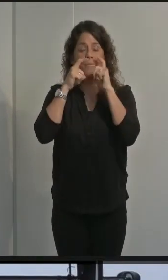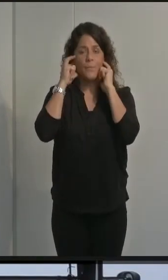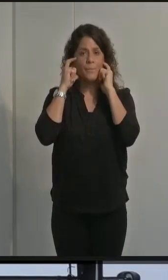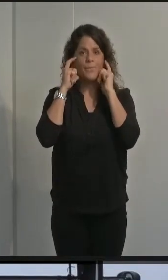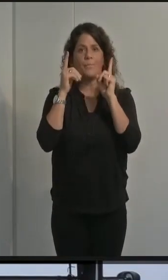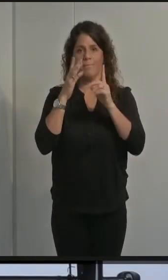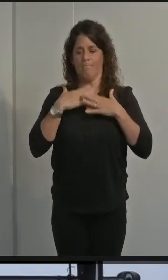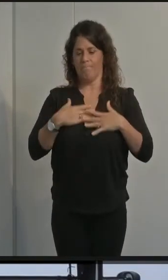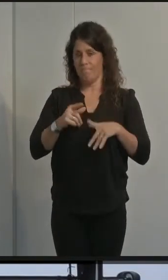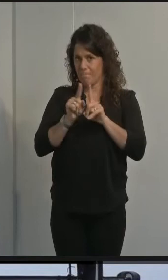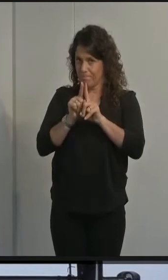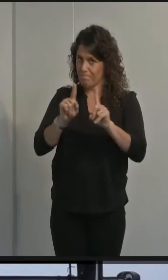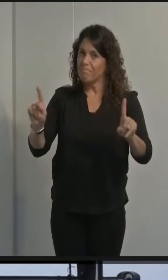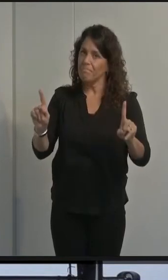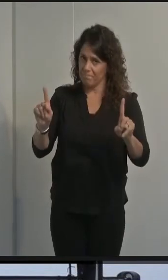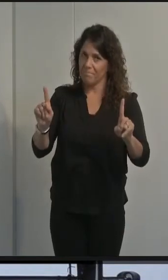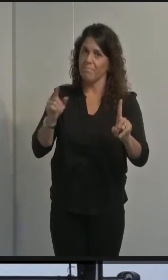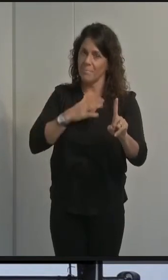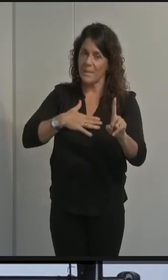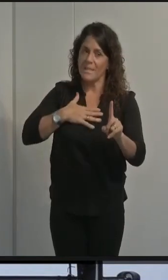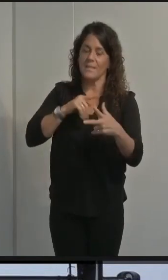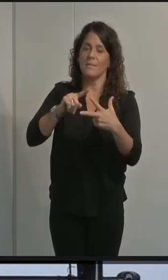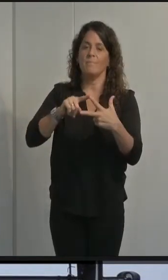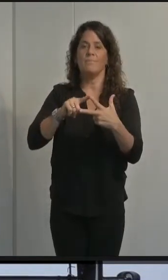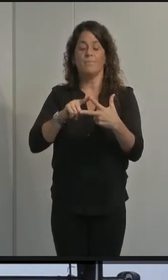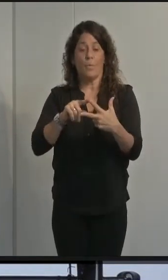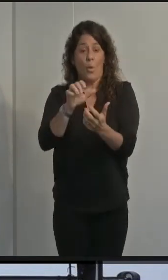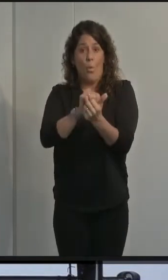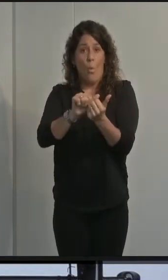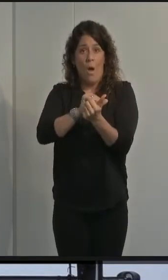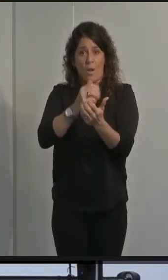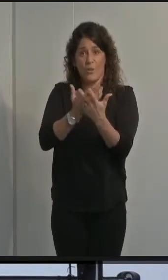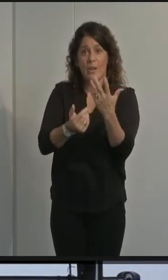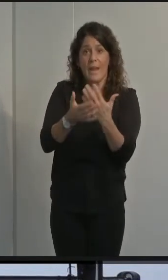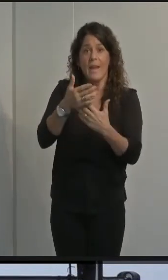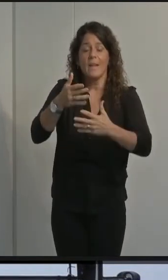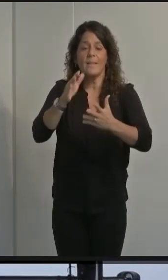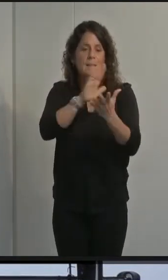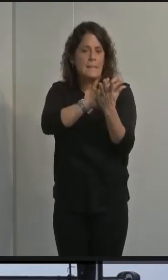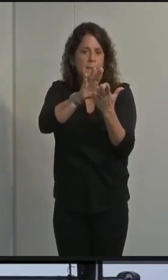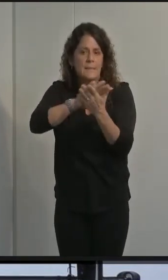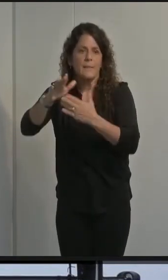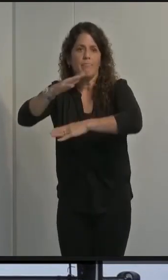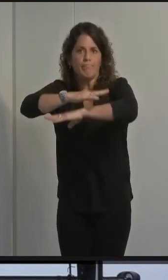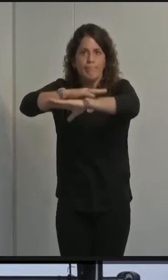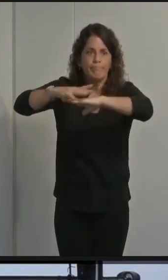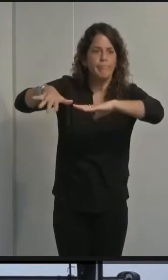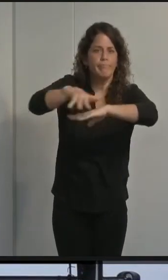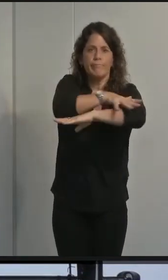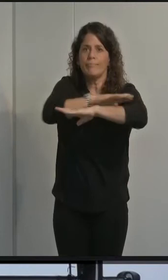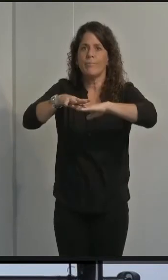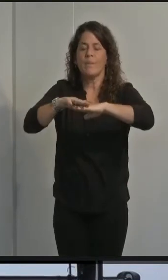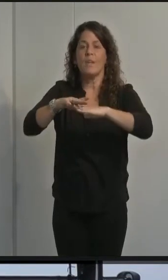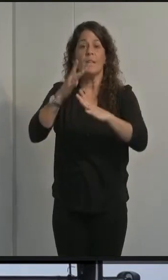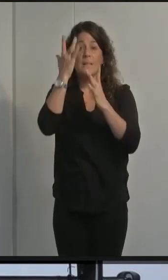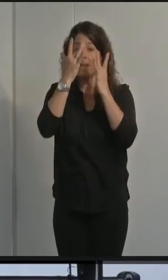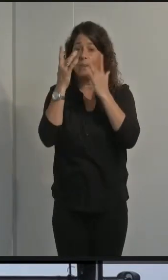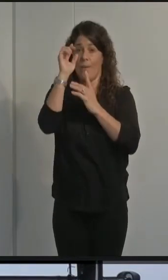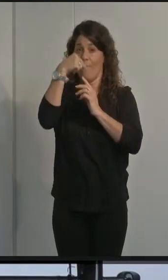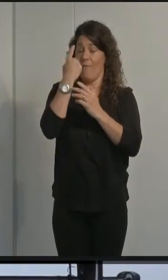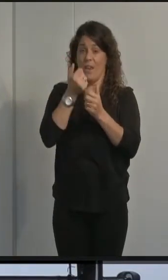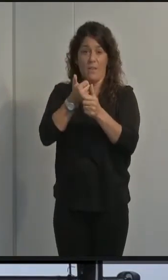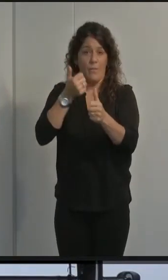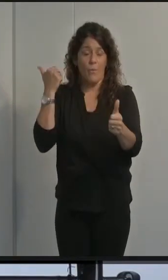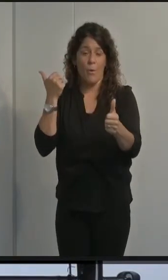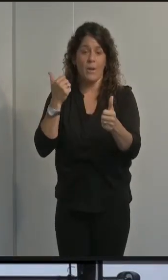number two wash your hands thoroughly and often don't touch your face and disinfect surfaces and number three if you feel sick stay